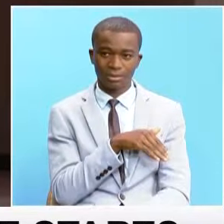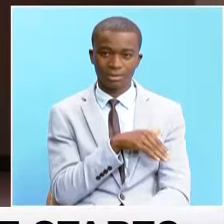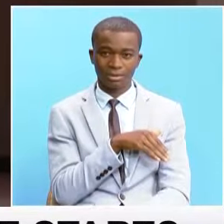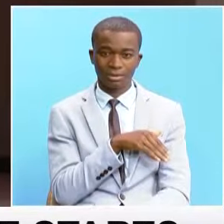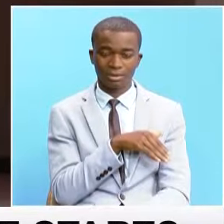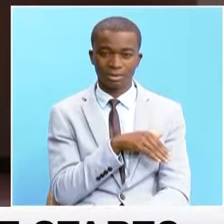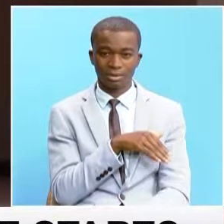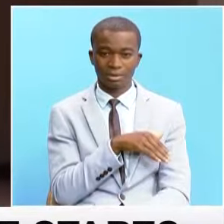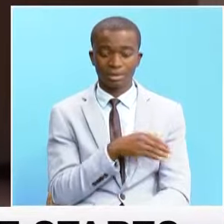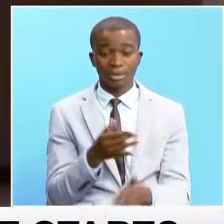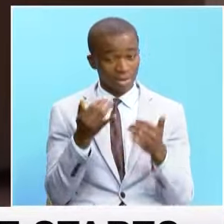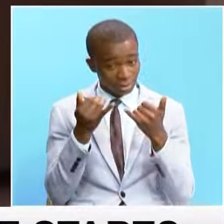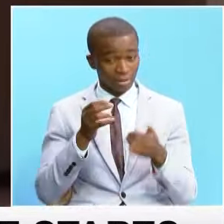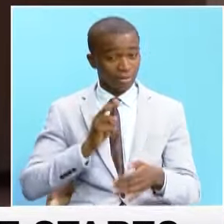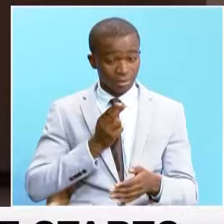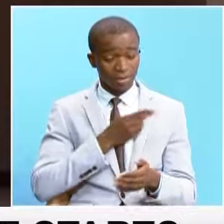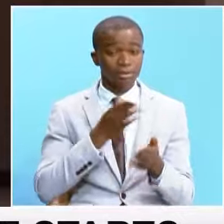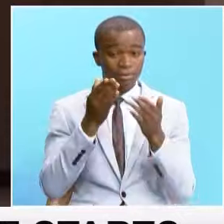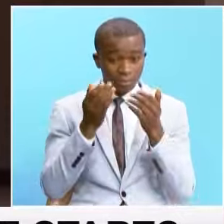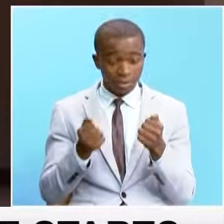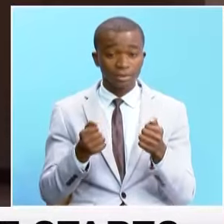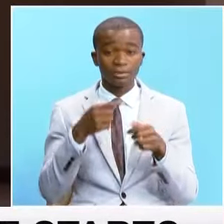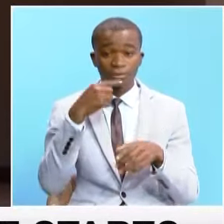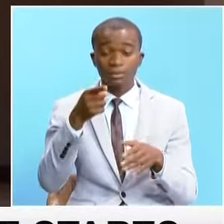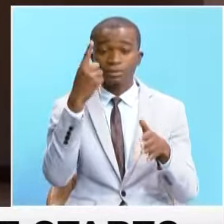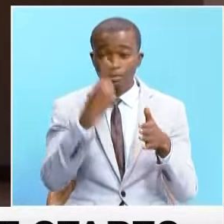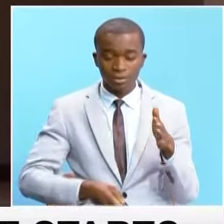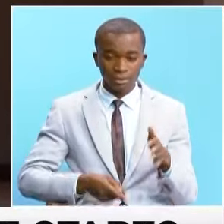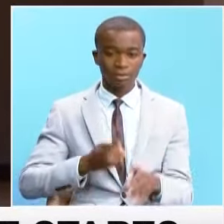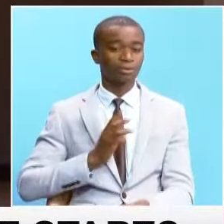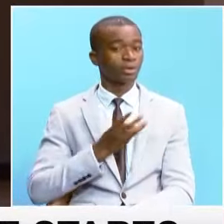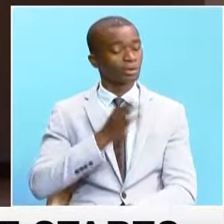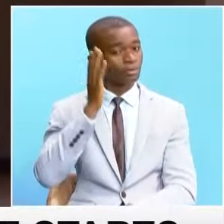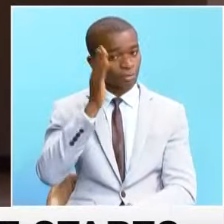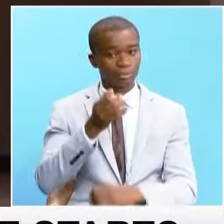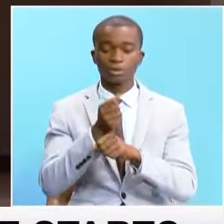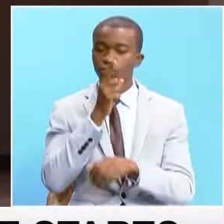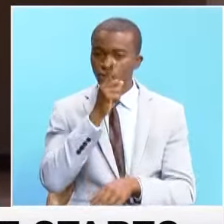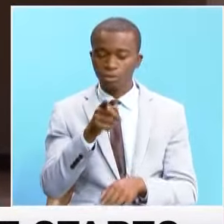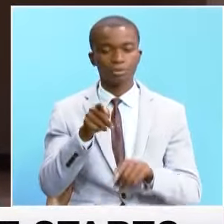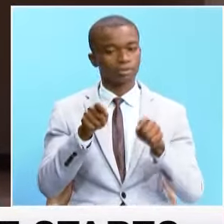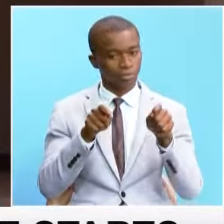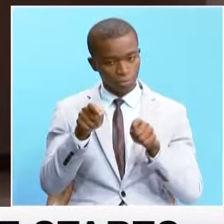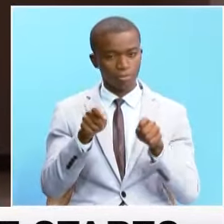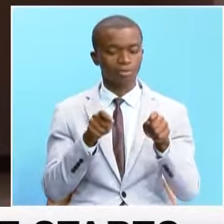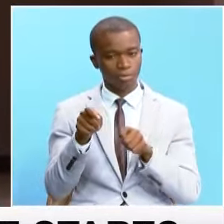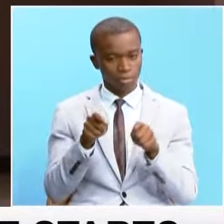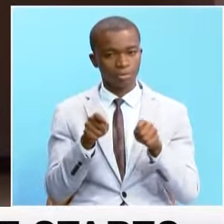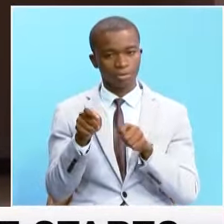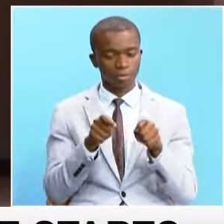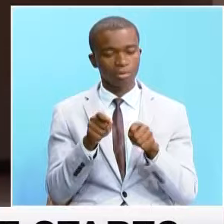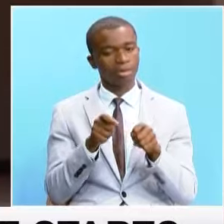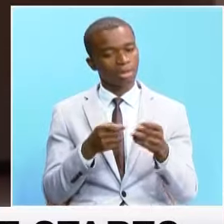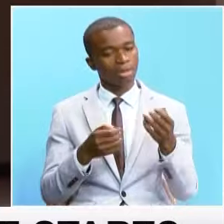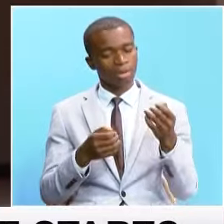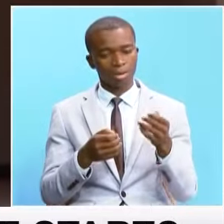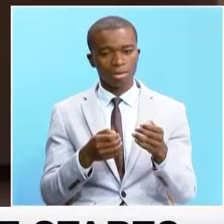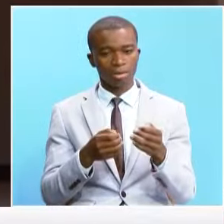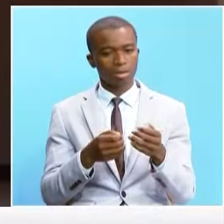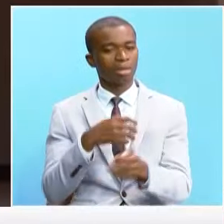it suffices to say that we are on top of things, trying to control rabies. So we received support